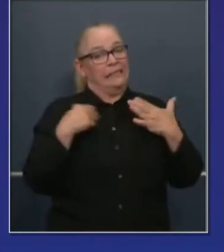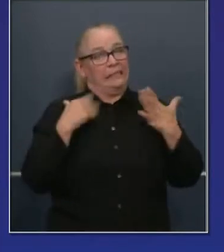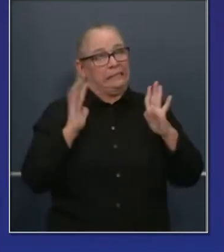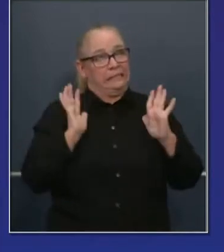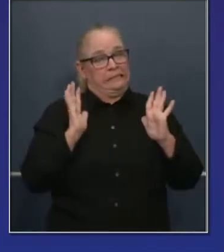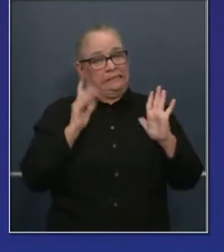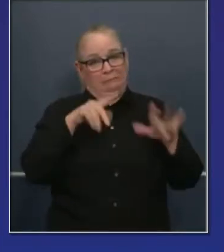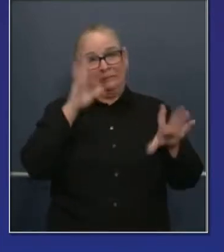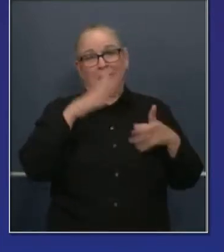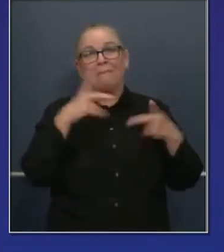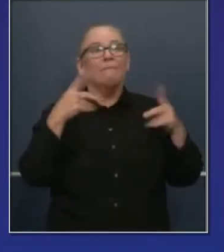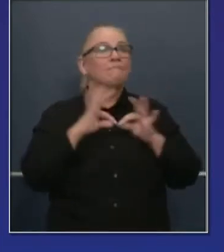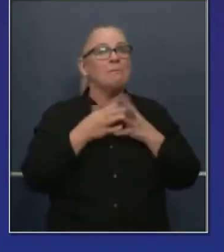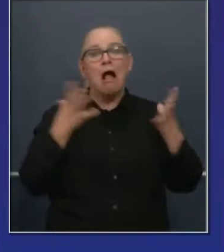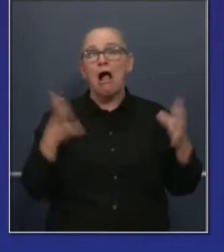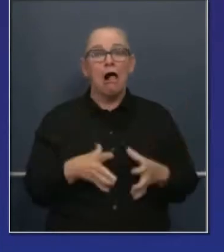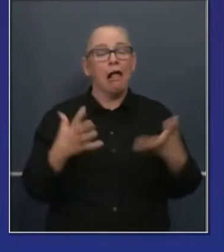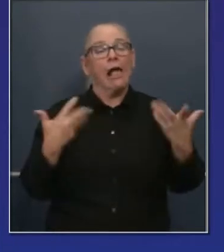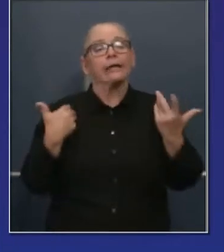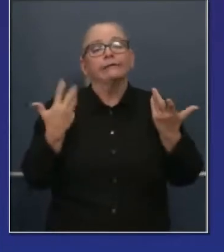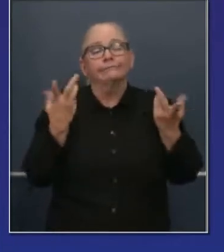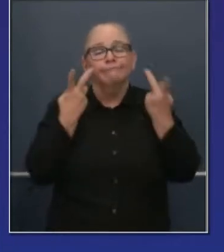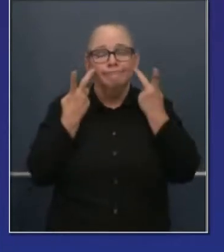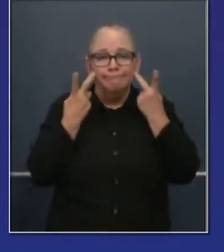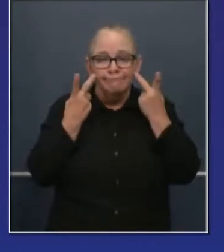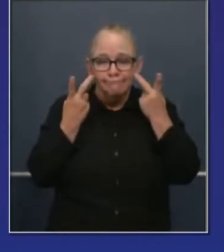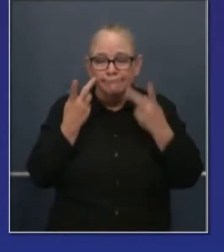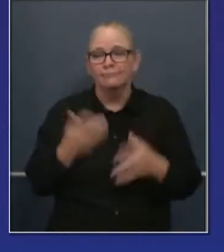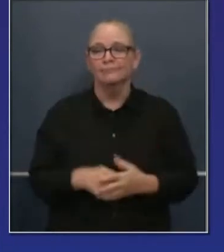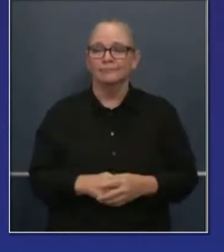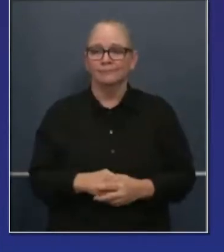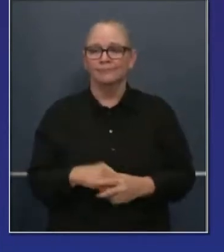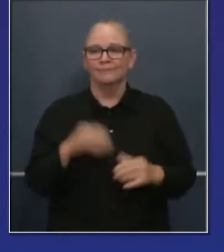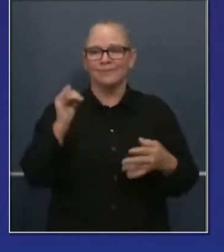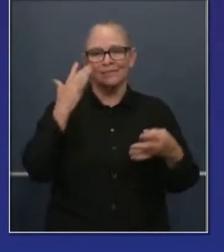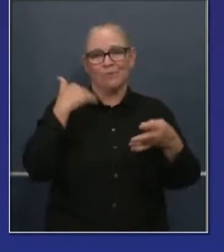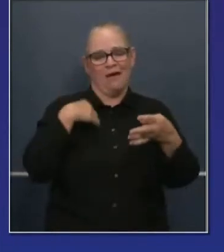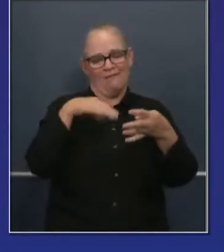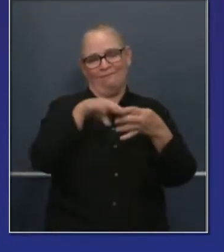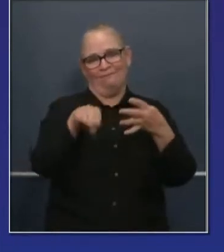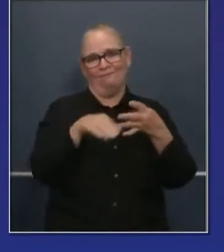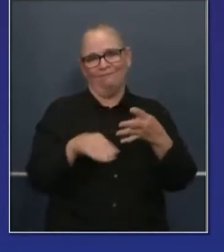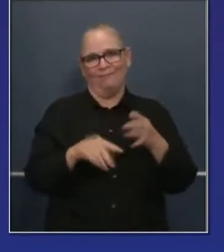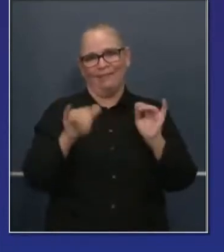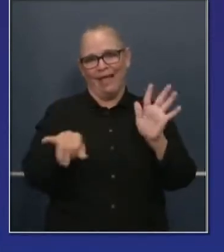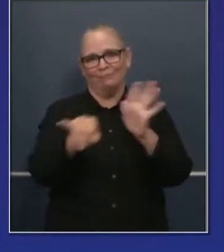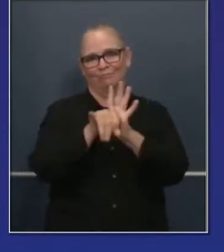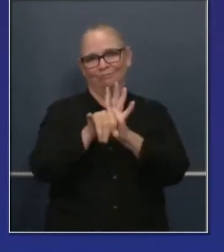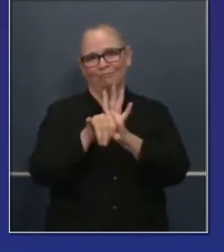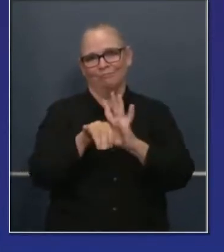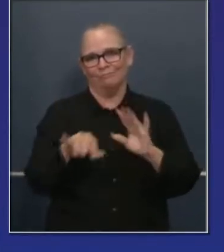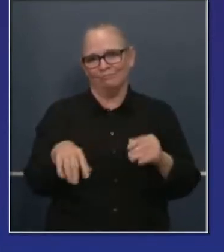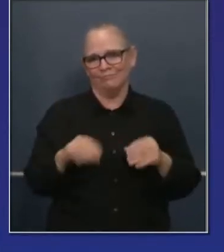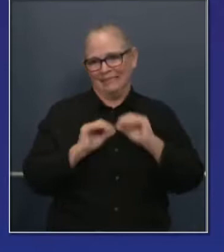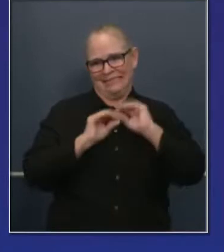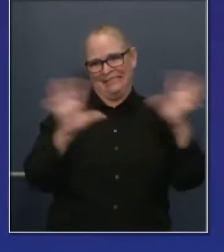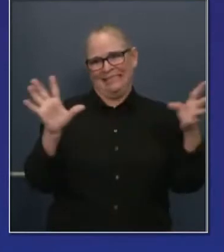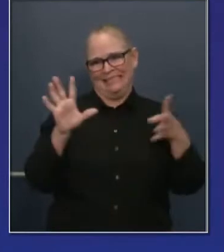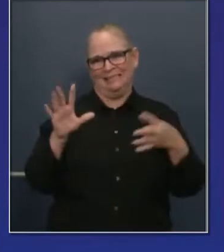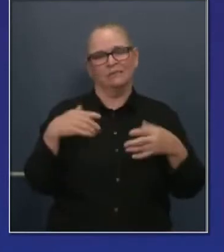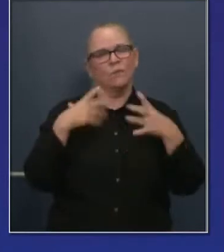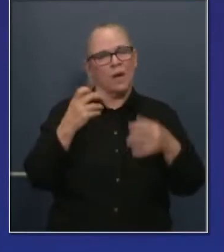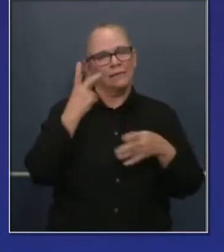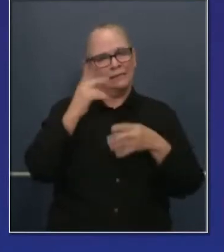in over the course of the next few weeks. And that's why we have tiered status and we have buffers between the tiers. We want stability